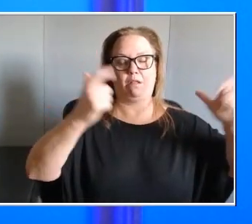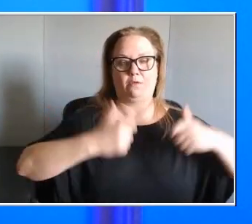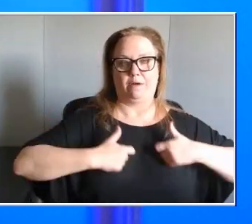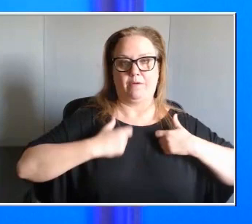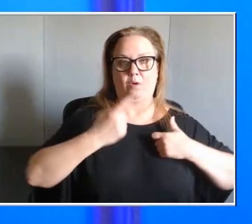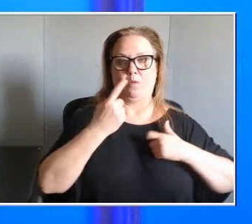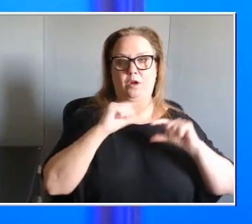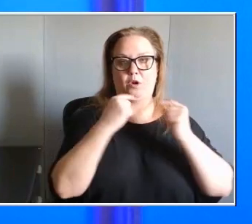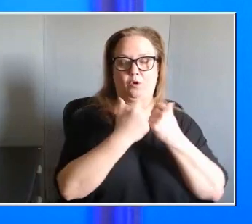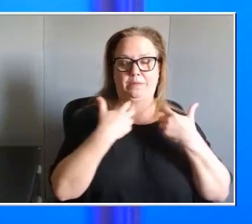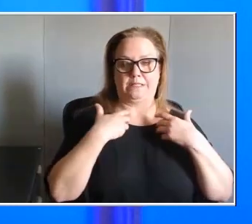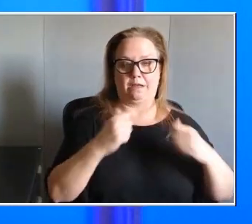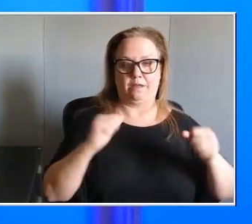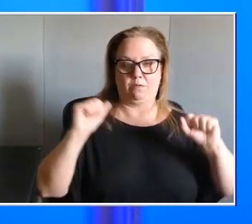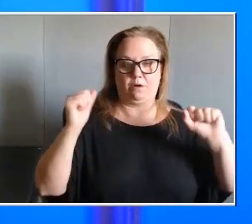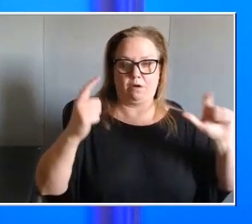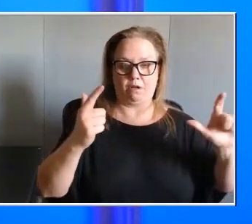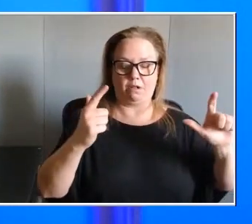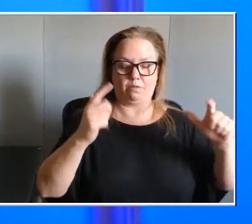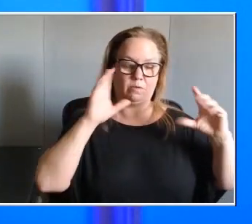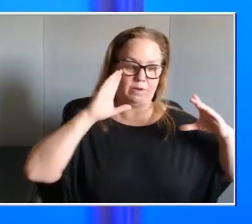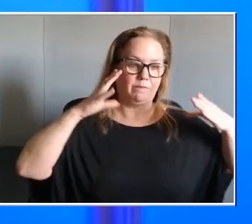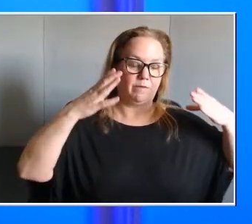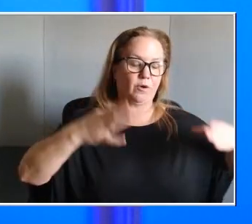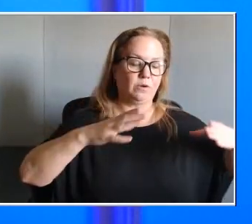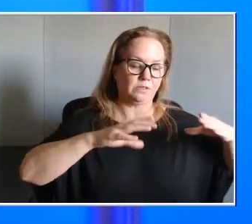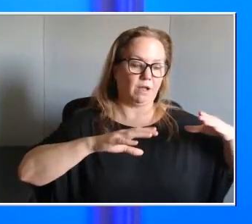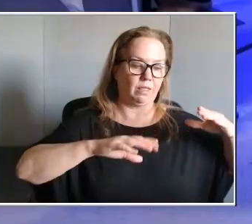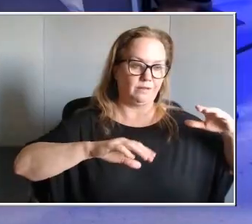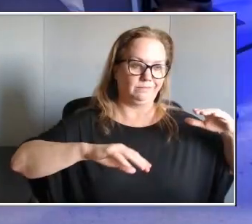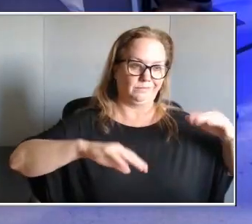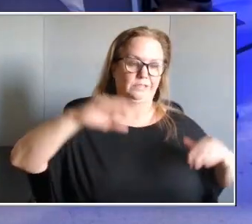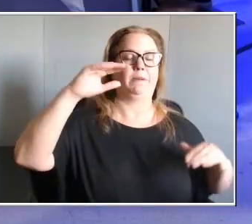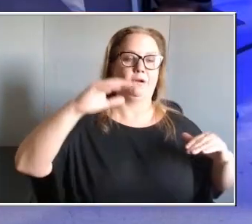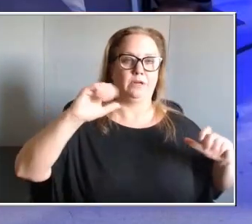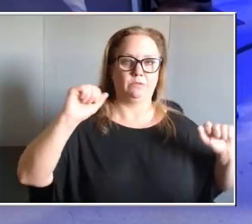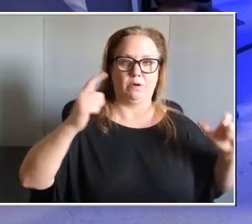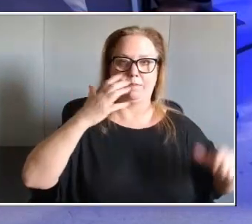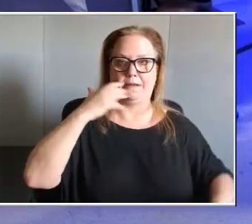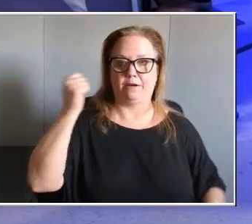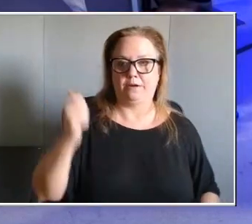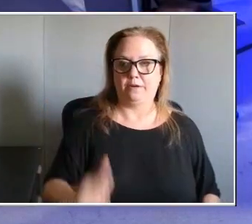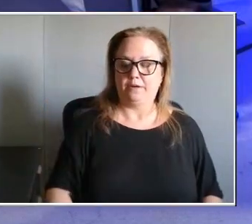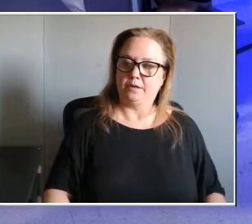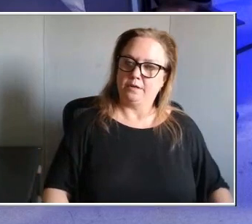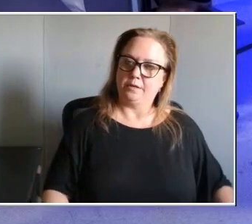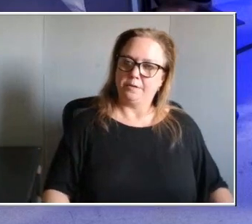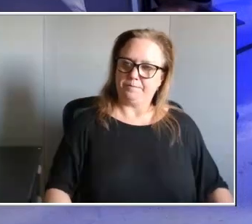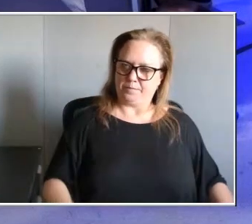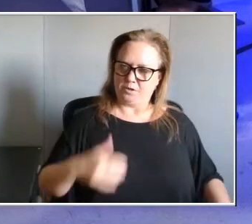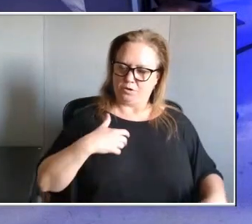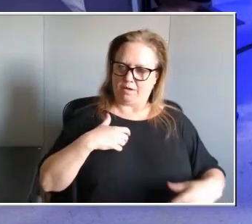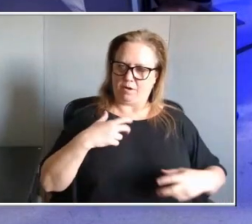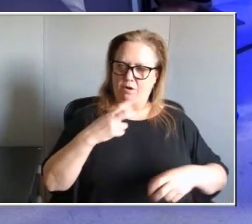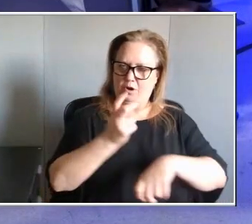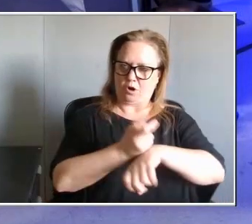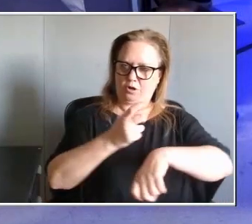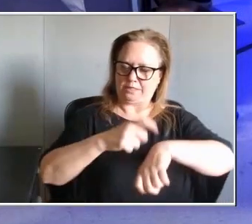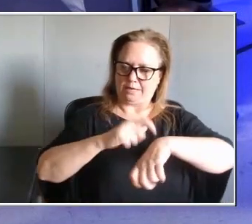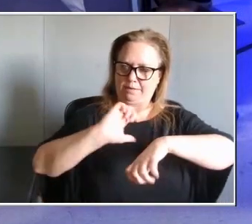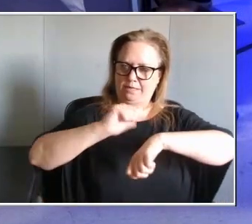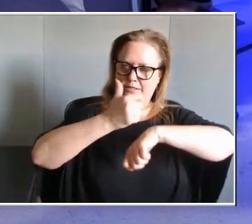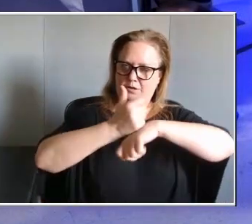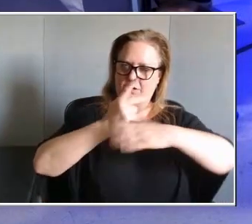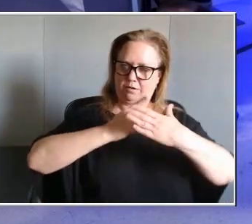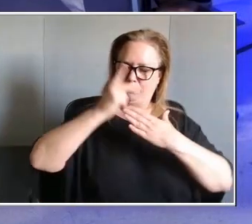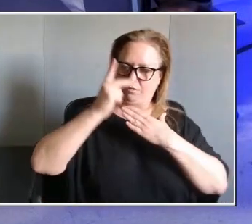all healthy. And so once we focus on those disparities, we're able to do better. So did you have trouble getting this program started? I can't remember if you started this as a program